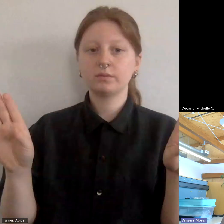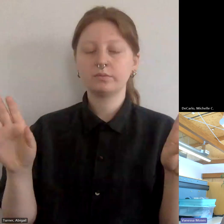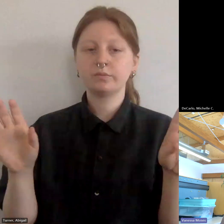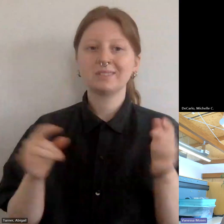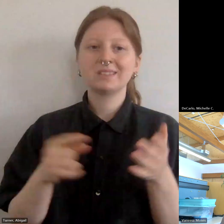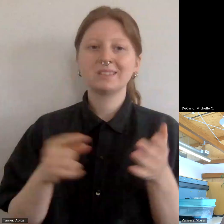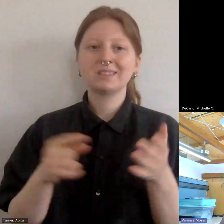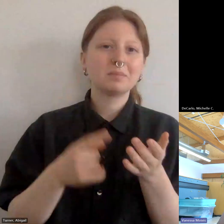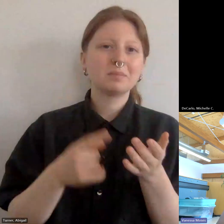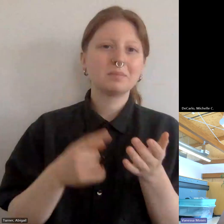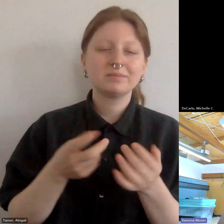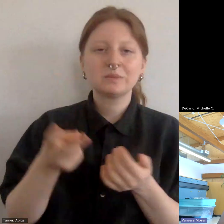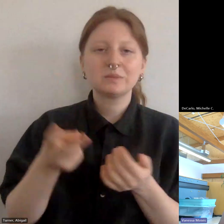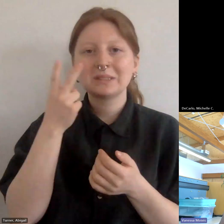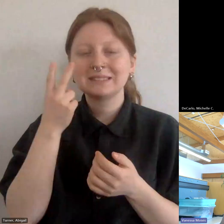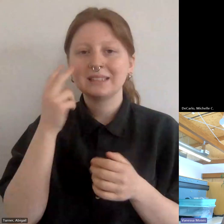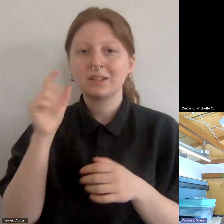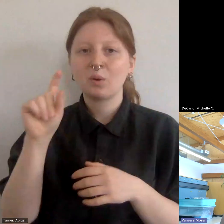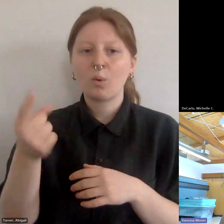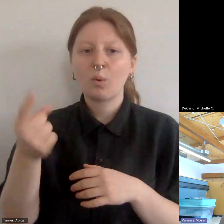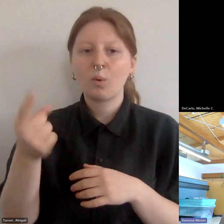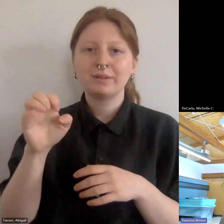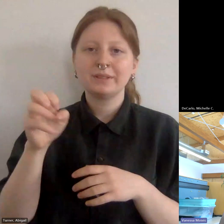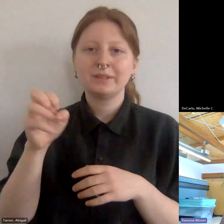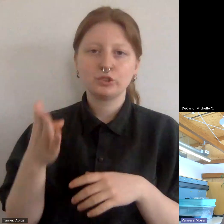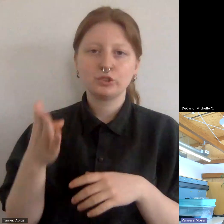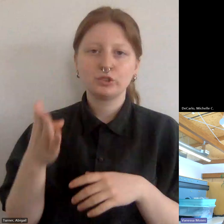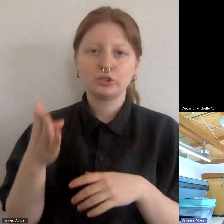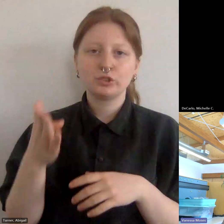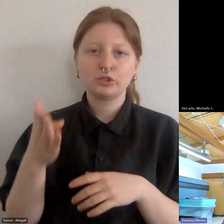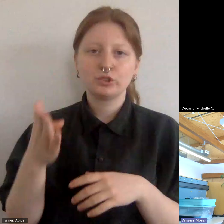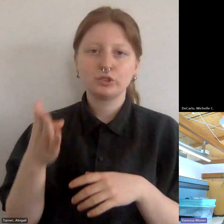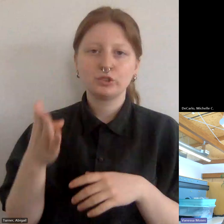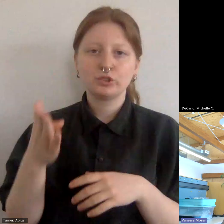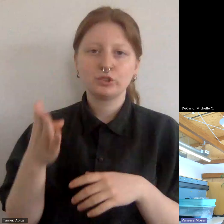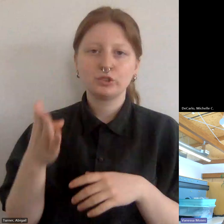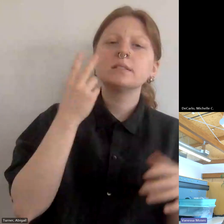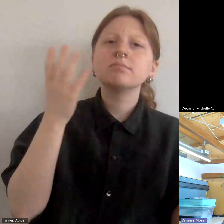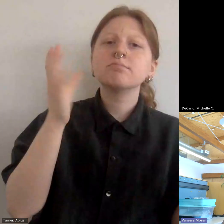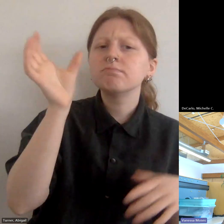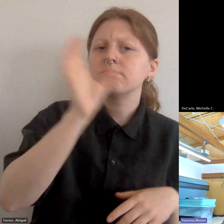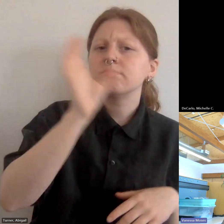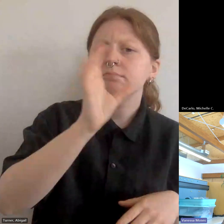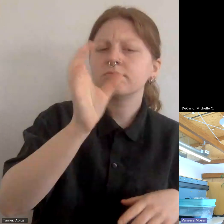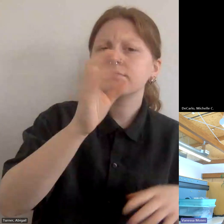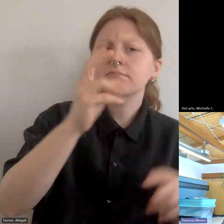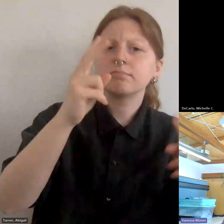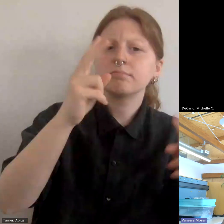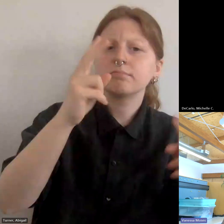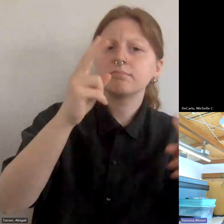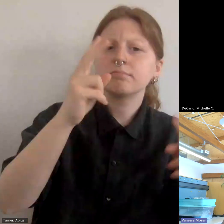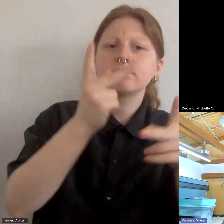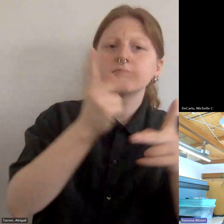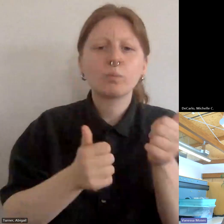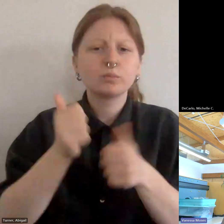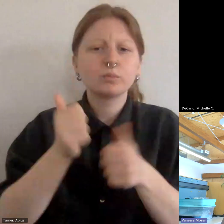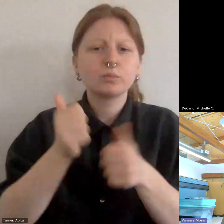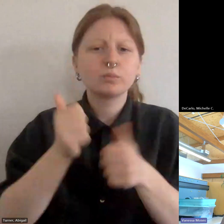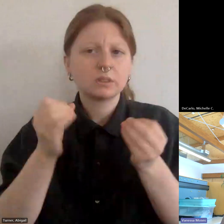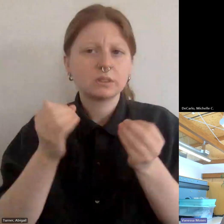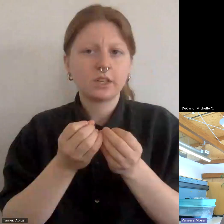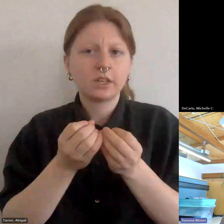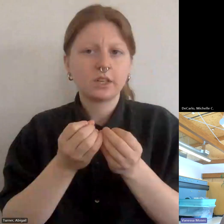jobs. Utilize it as an opportunity to see what organizations are out there. And just by going to the organization's official